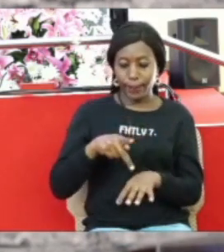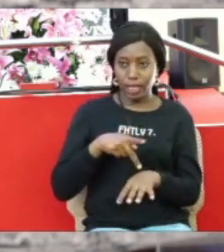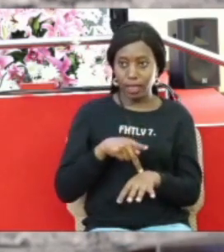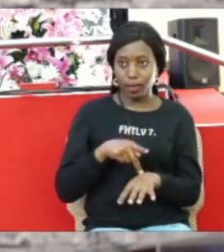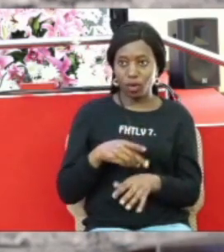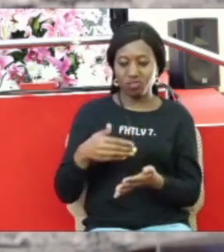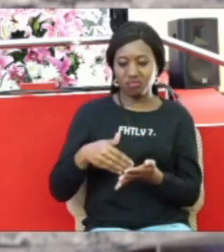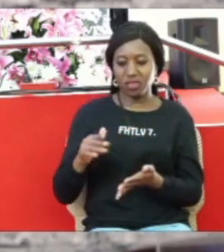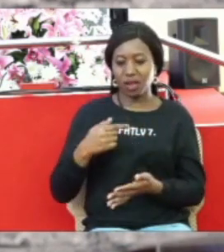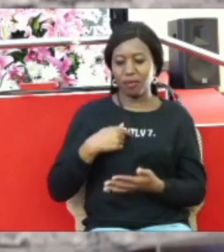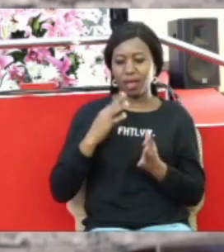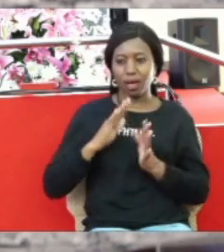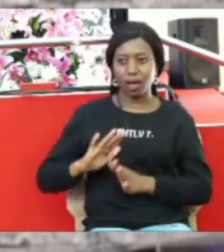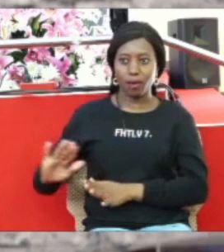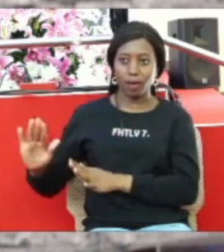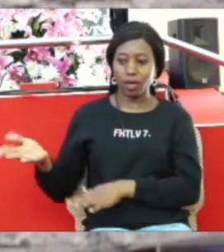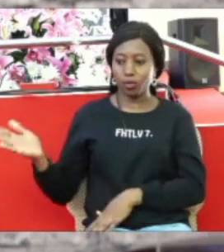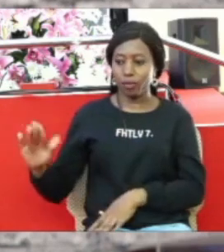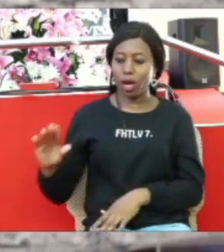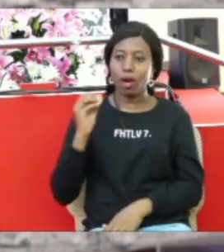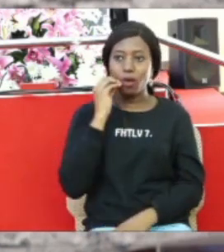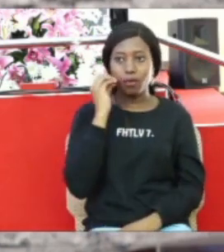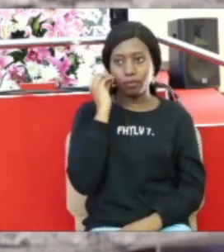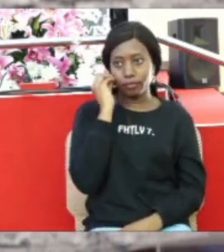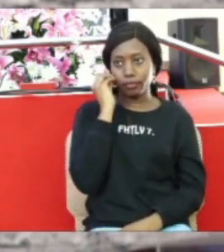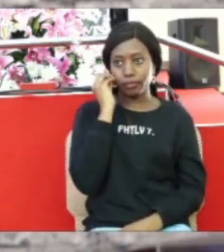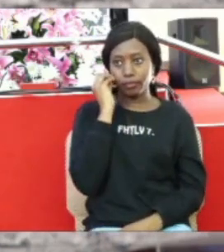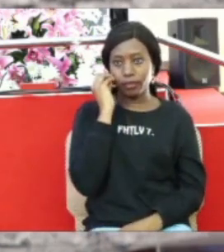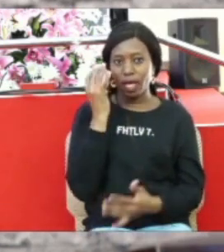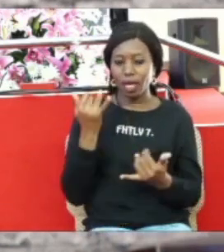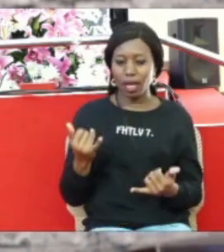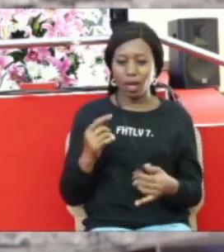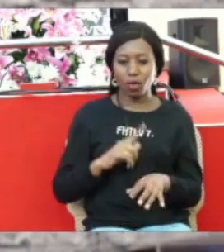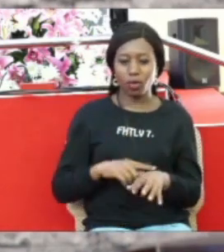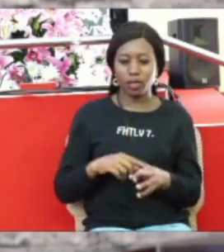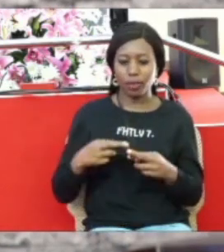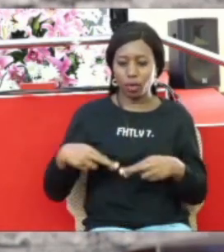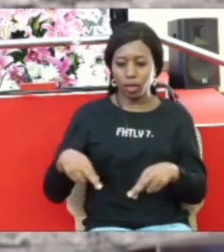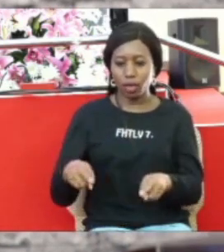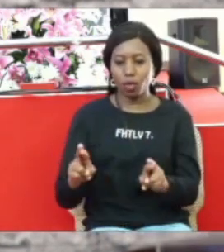And as on my way, wondering what to do, I met two sister nurses